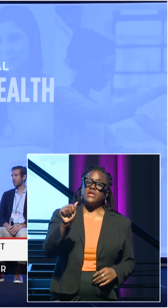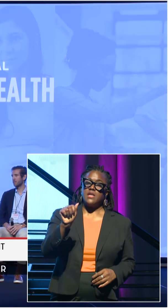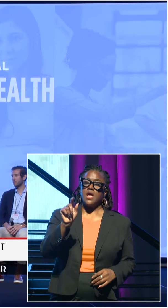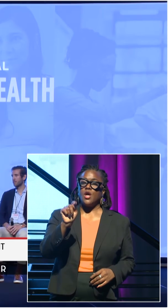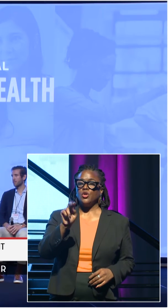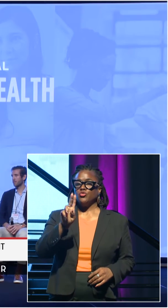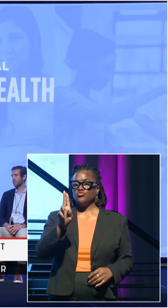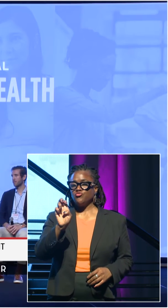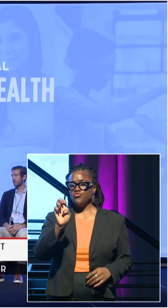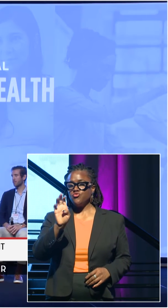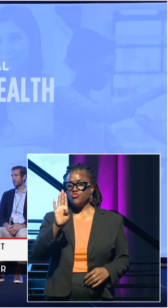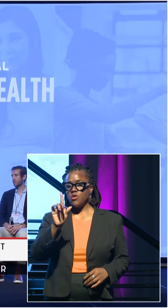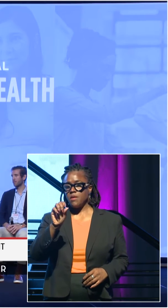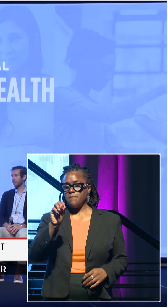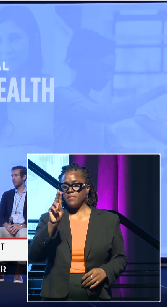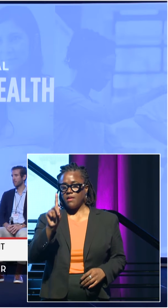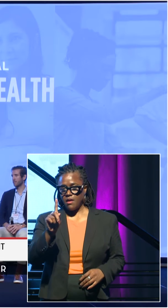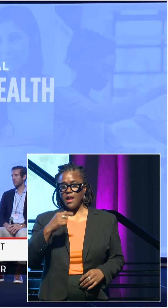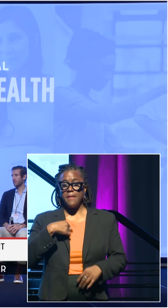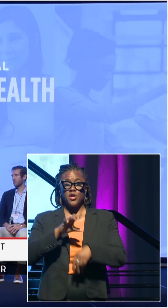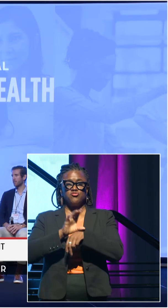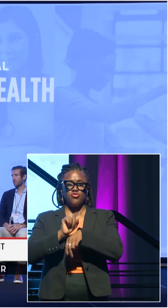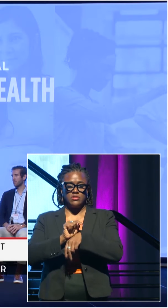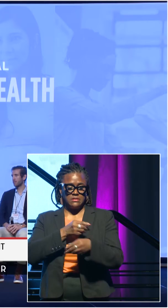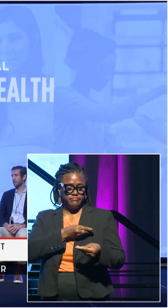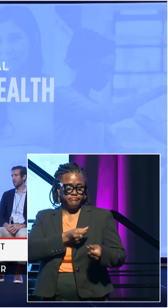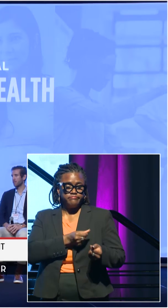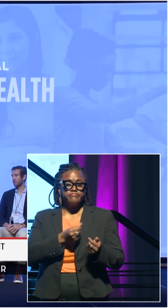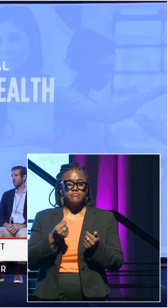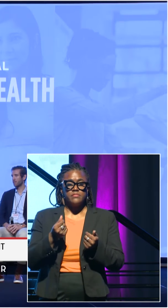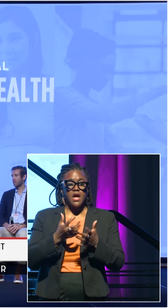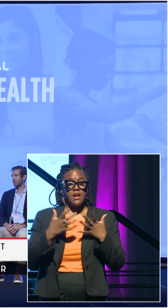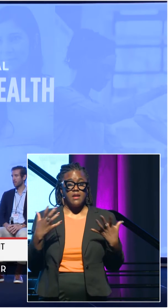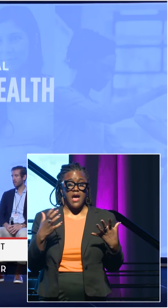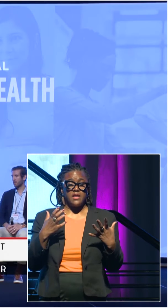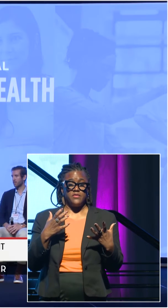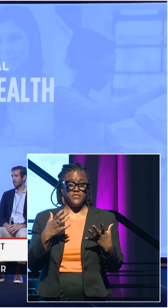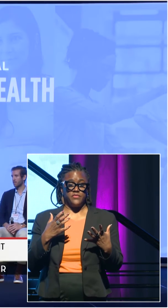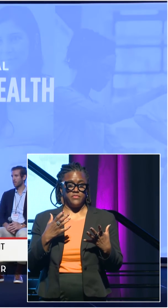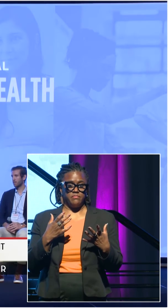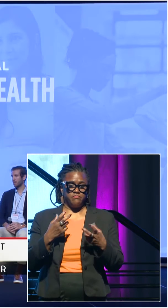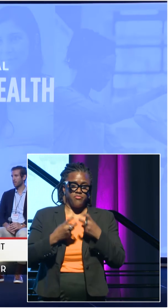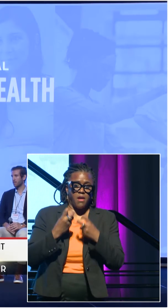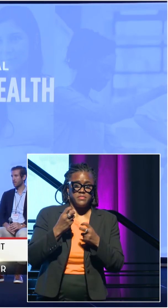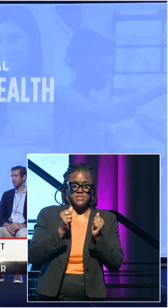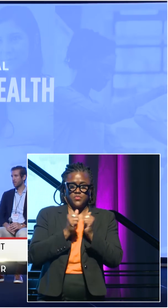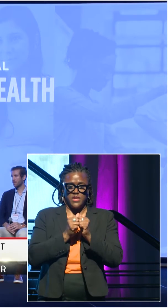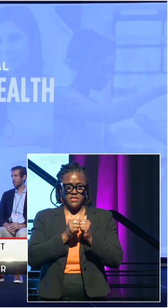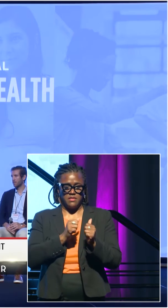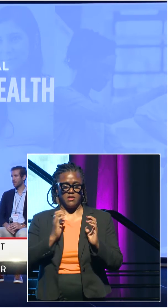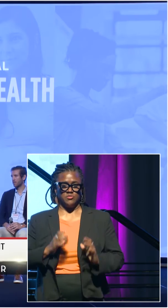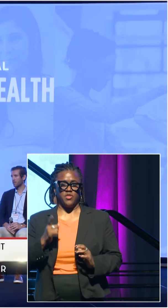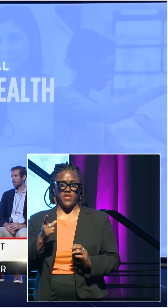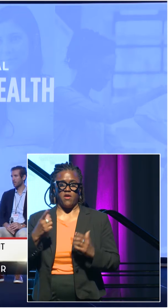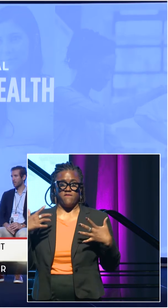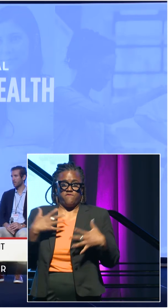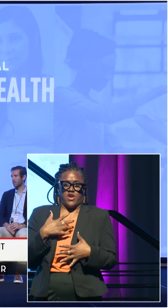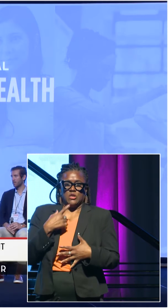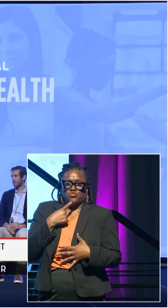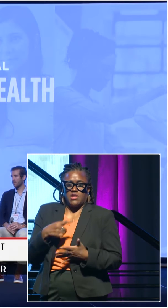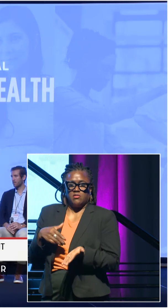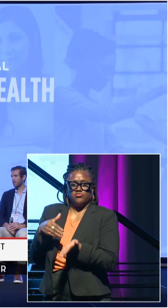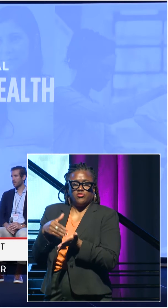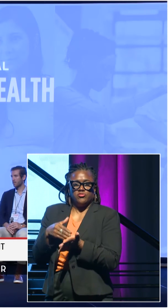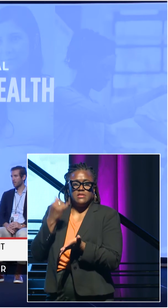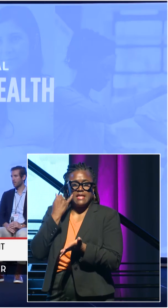certified lactation counselor with the Aladoon Tree. And a lot of client pain points are, they're scared to tell their providers if